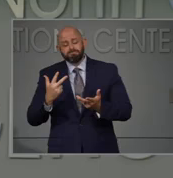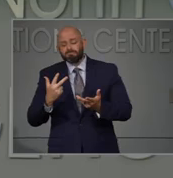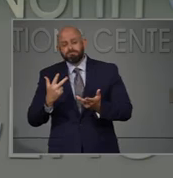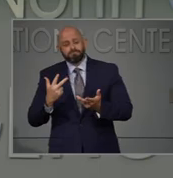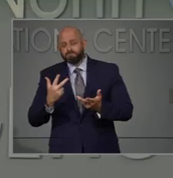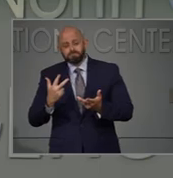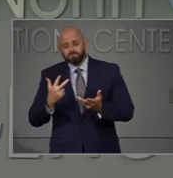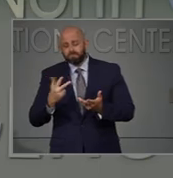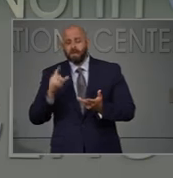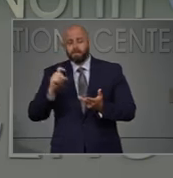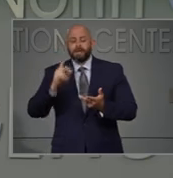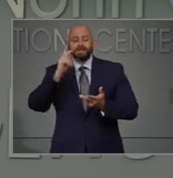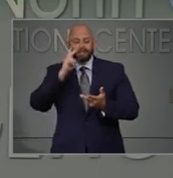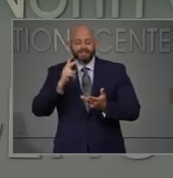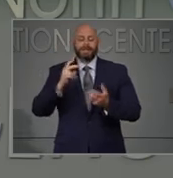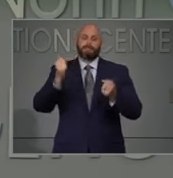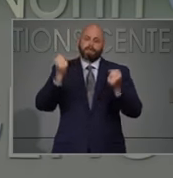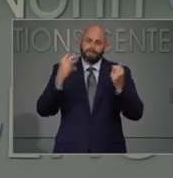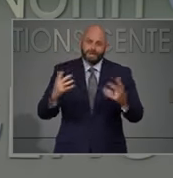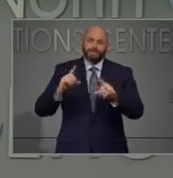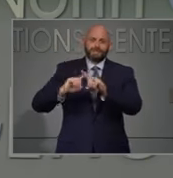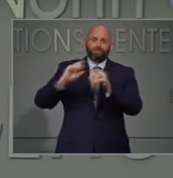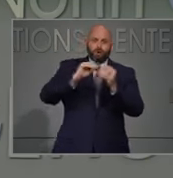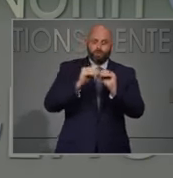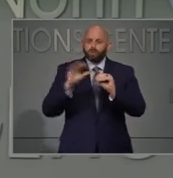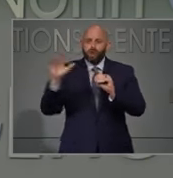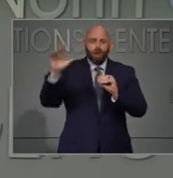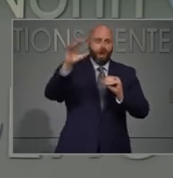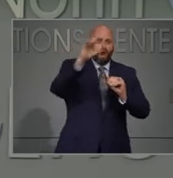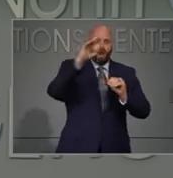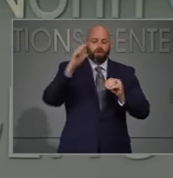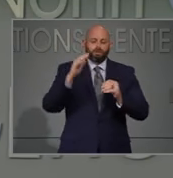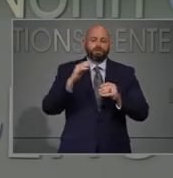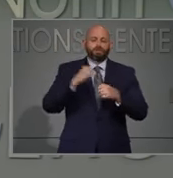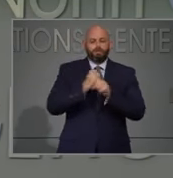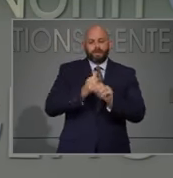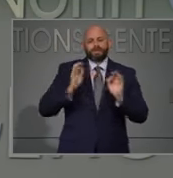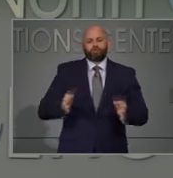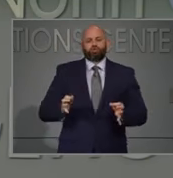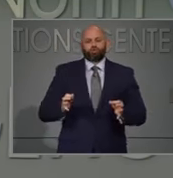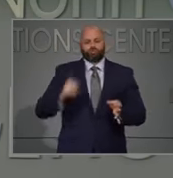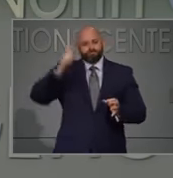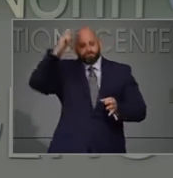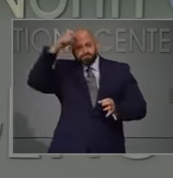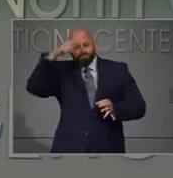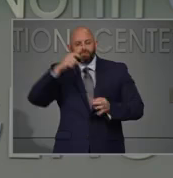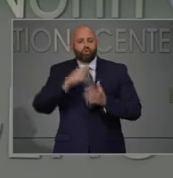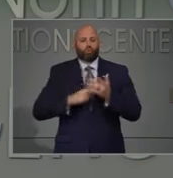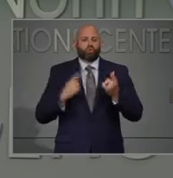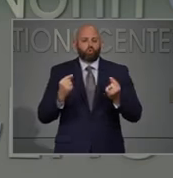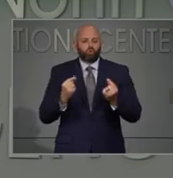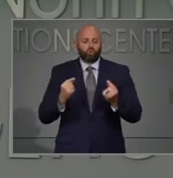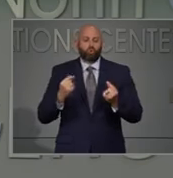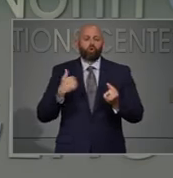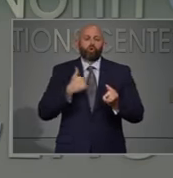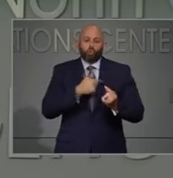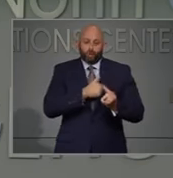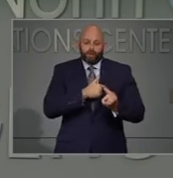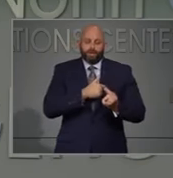at a combination of all of them in order to make decisions about which way to go. And we